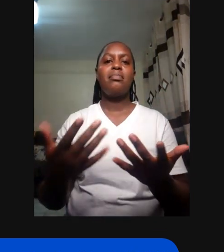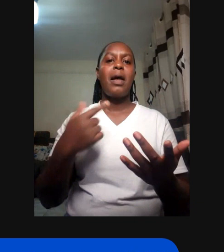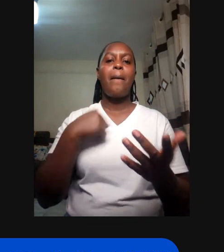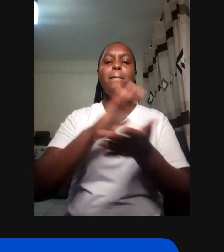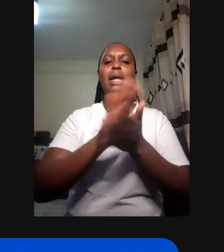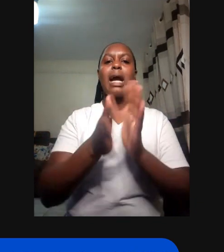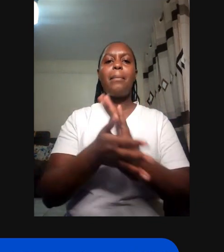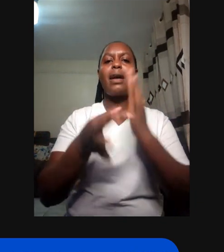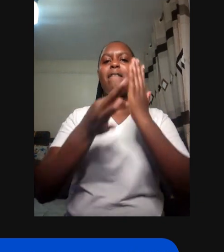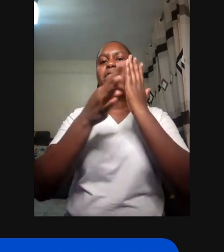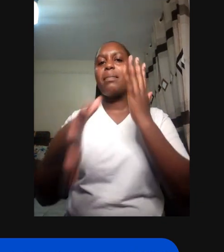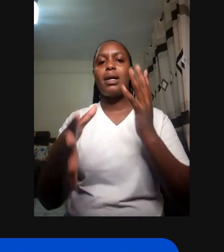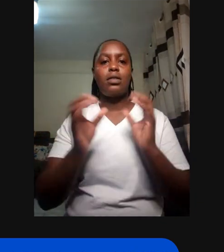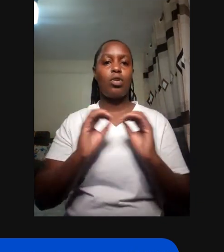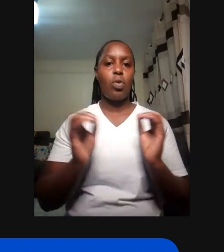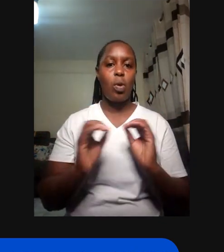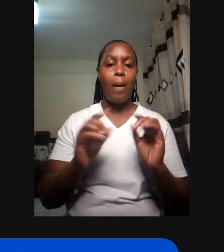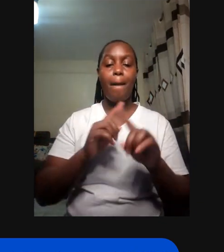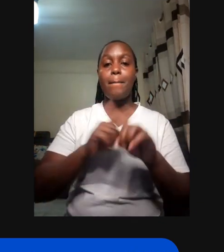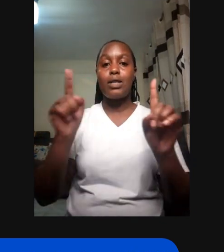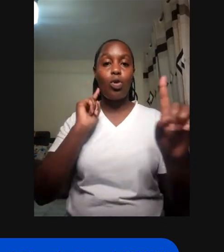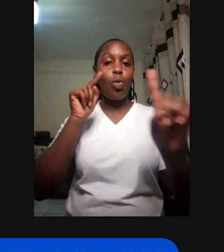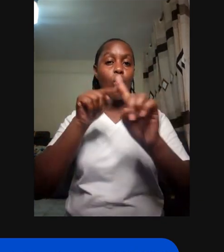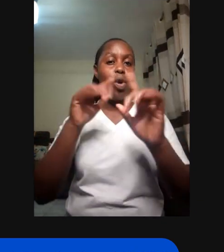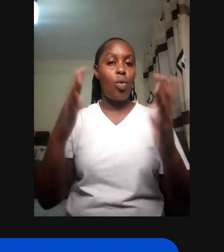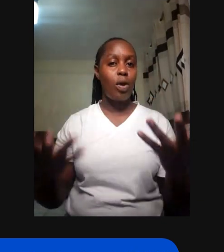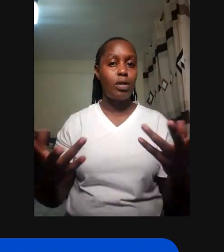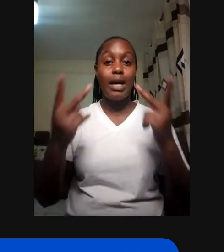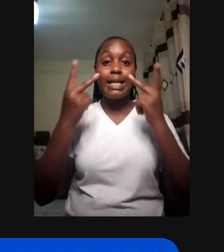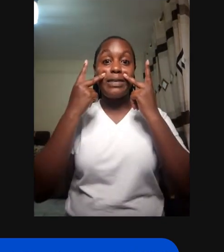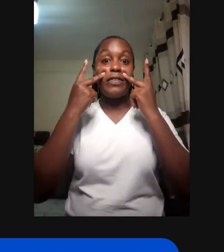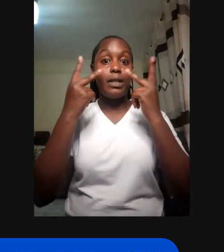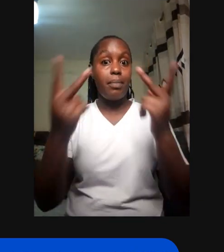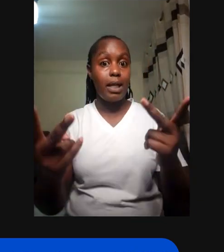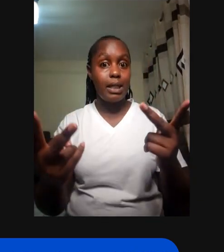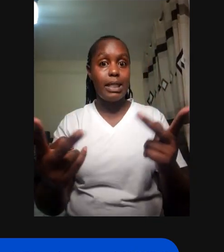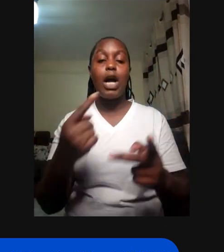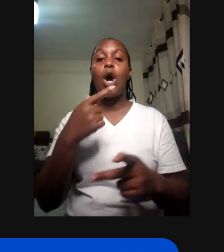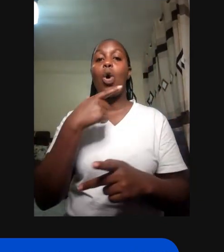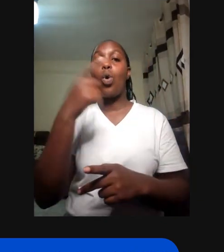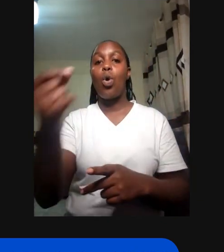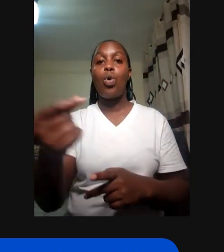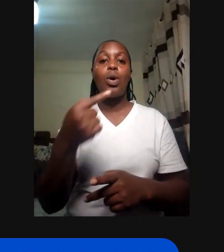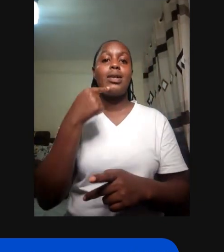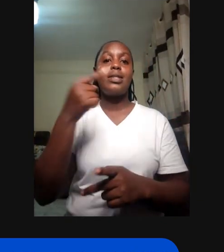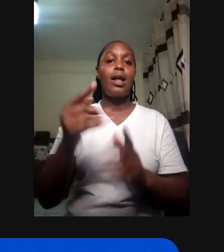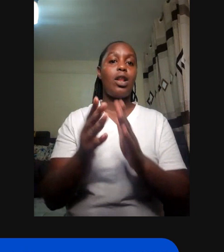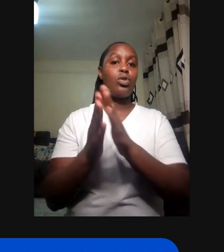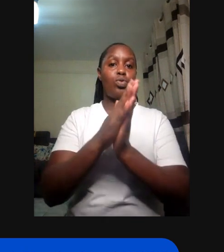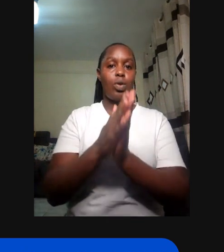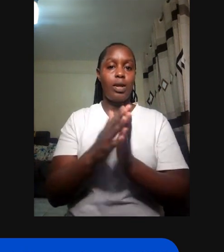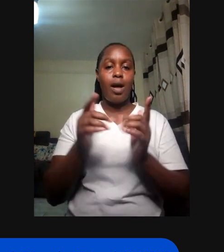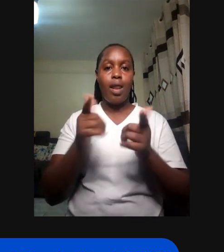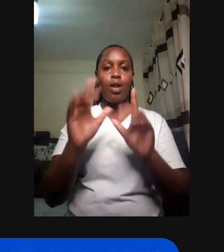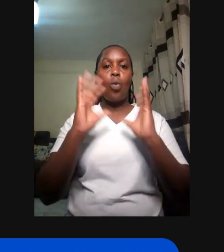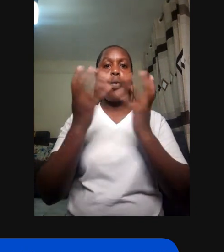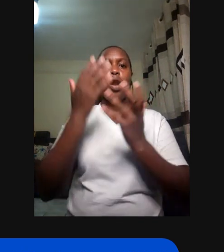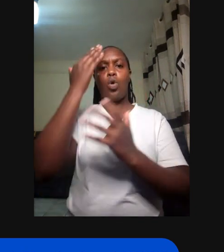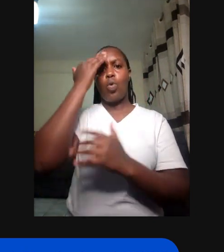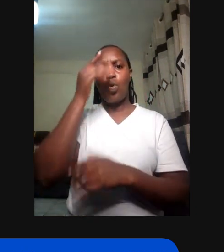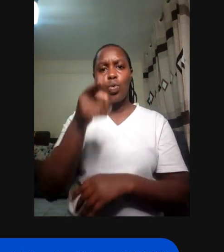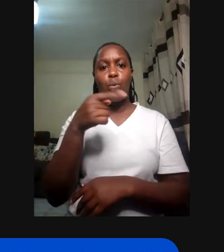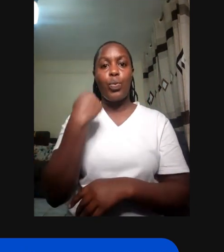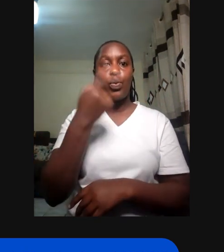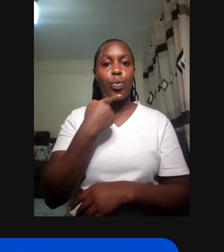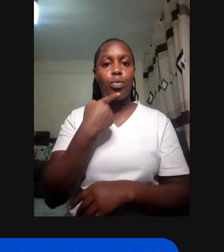is visibility. Go out there, tell your story, let the world know who you are. It doesn't matter whether you get